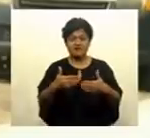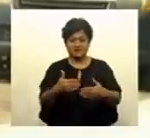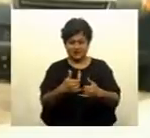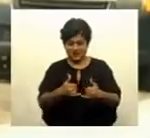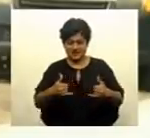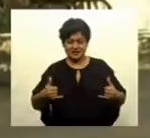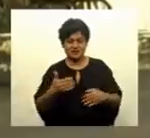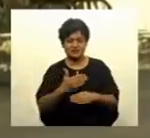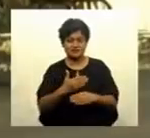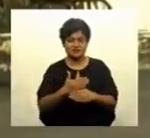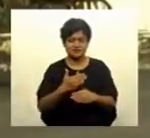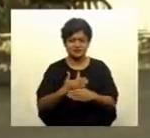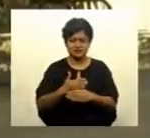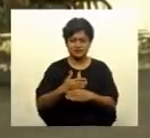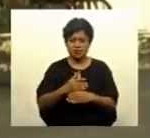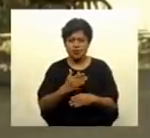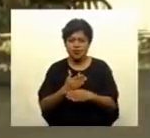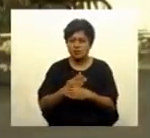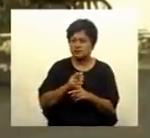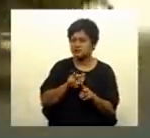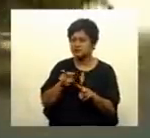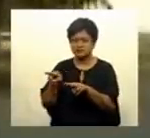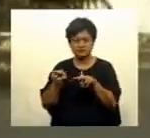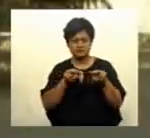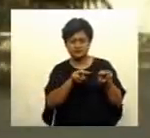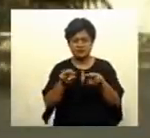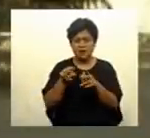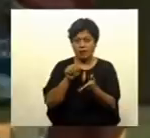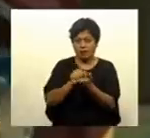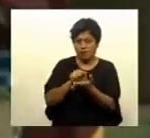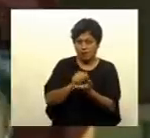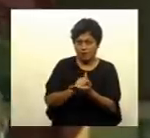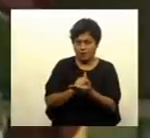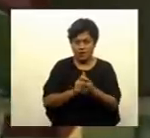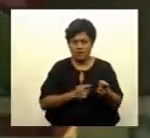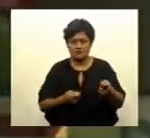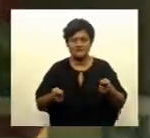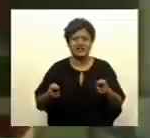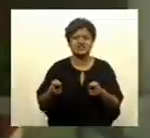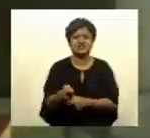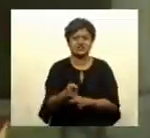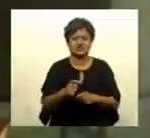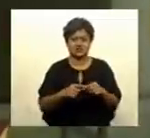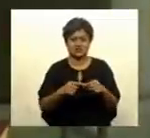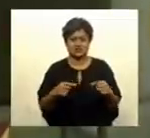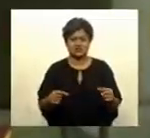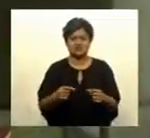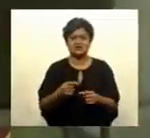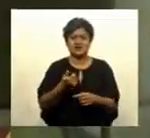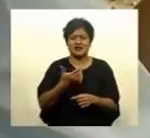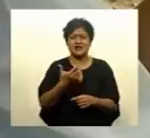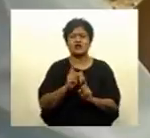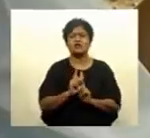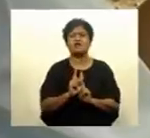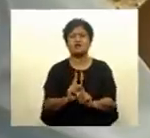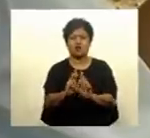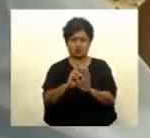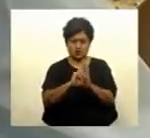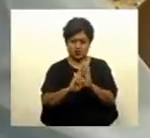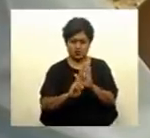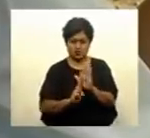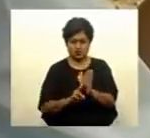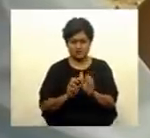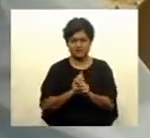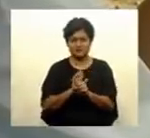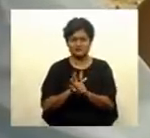that exchanges are made in a more efficient manner while complying with the COVID-19 procedures and protocols for the safety